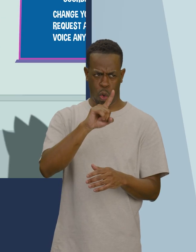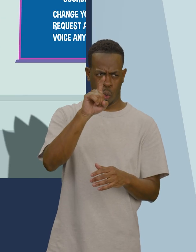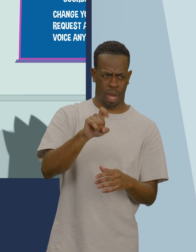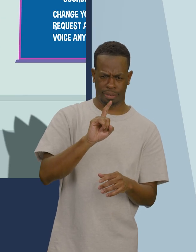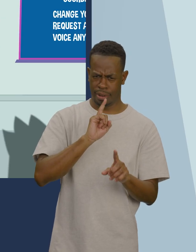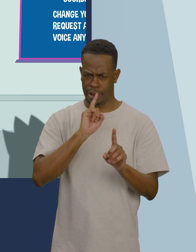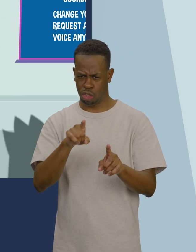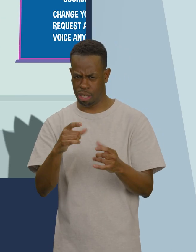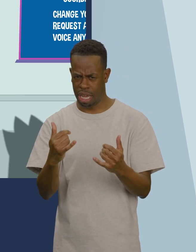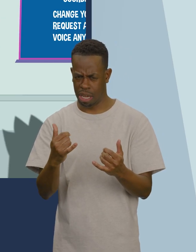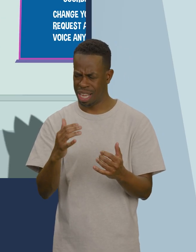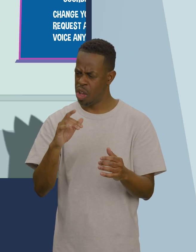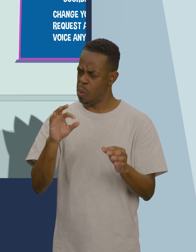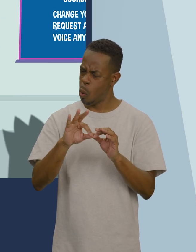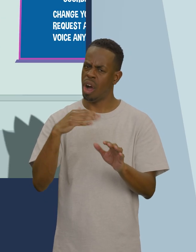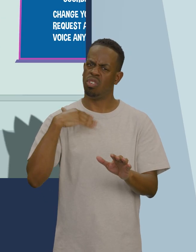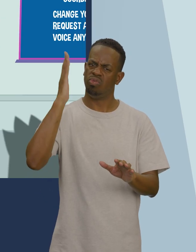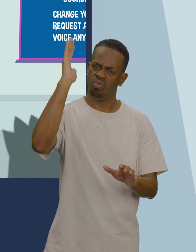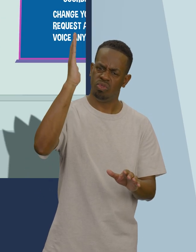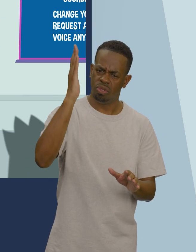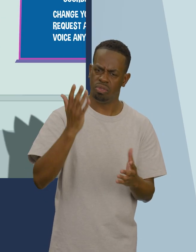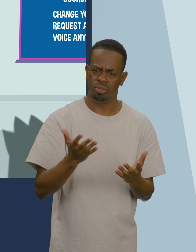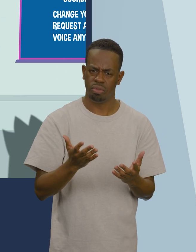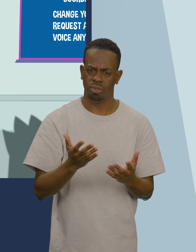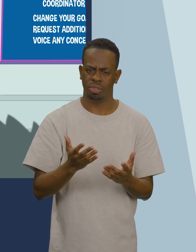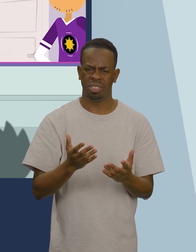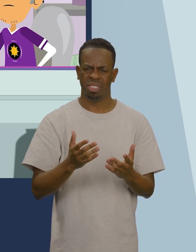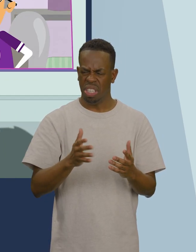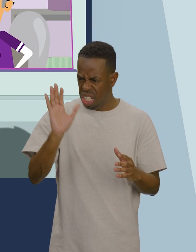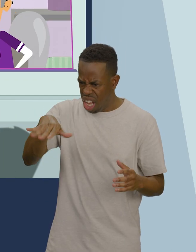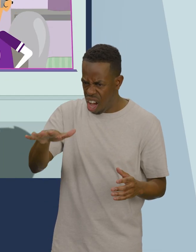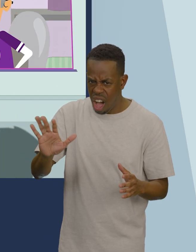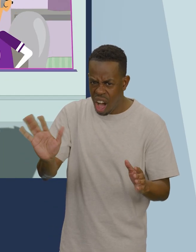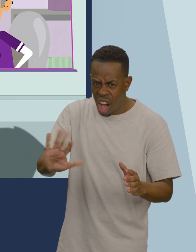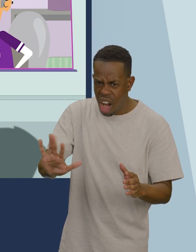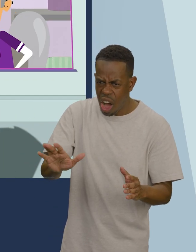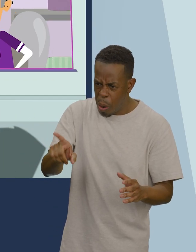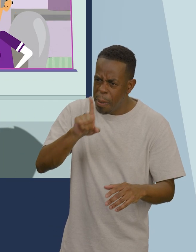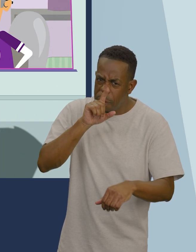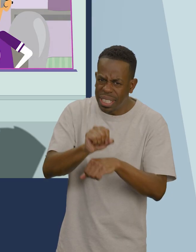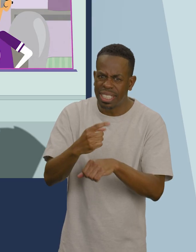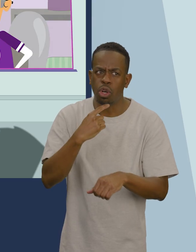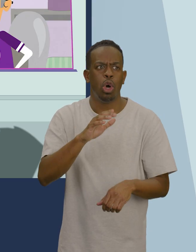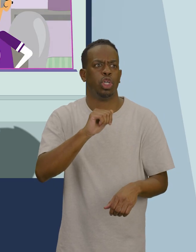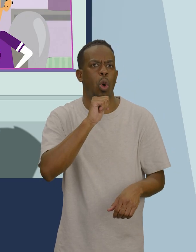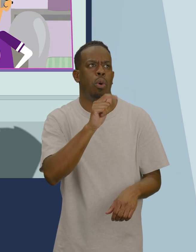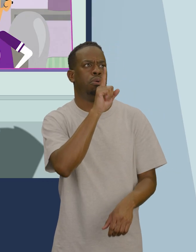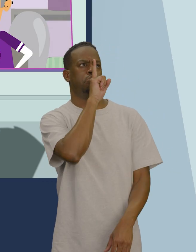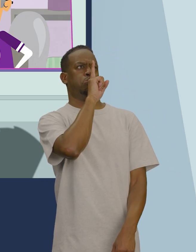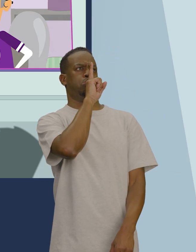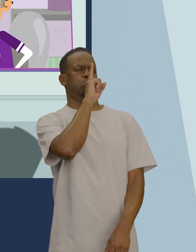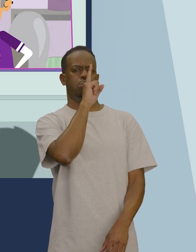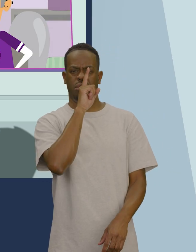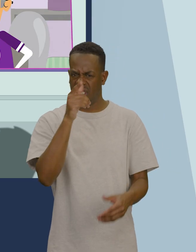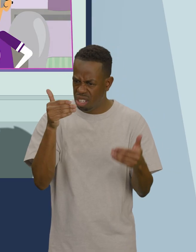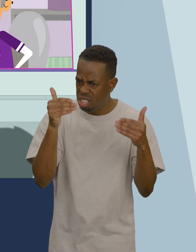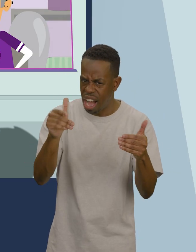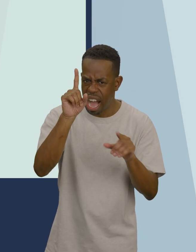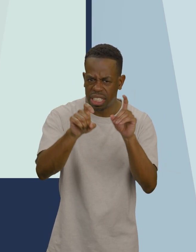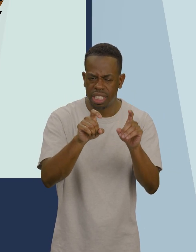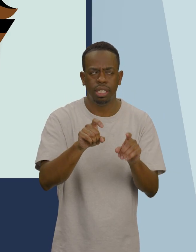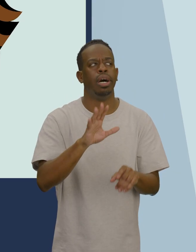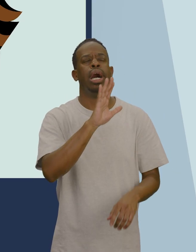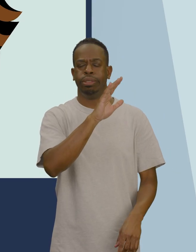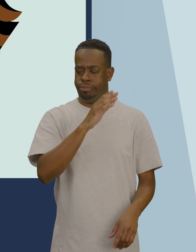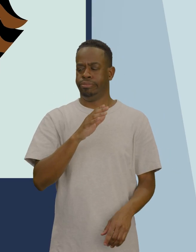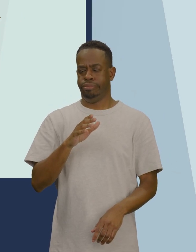question and answer session. It's more of a one-way lecture. What? You literally just said never to be shy about asking questions.